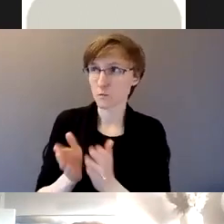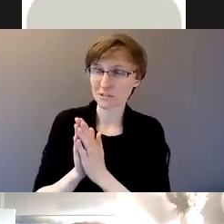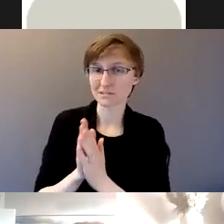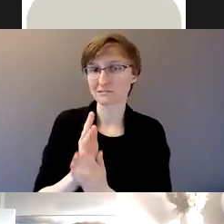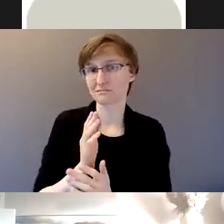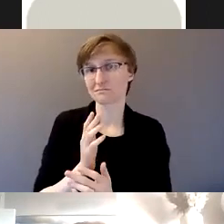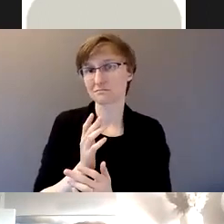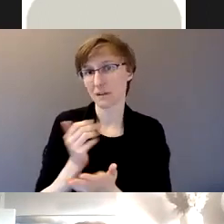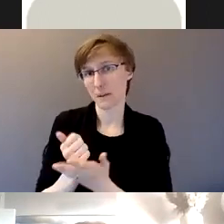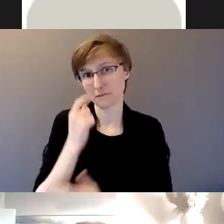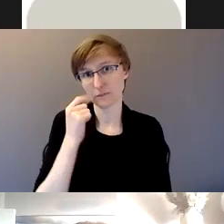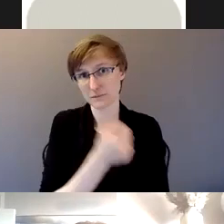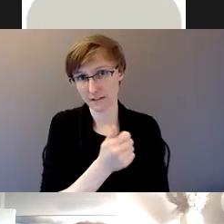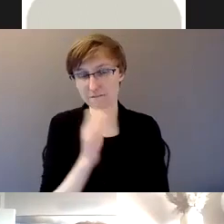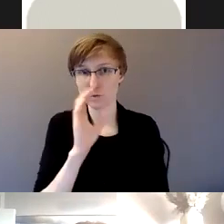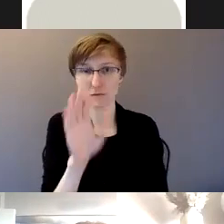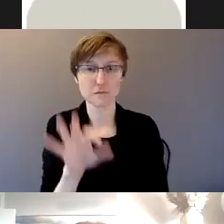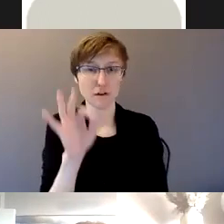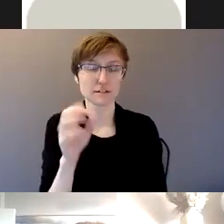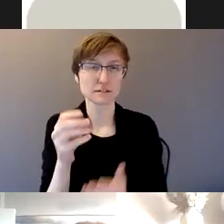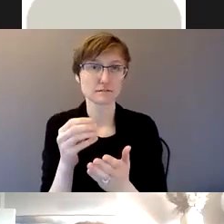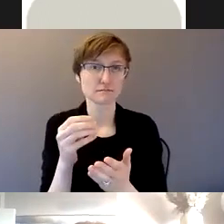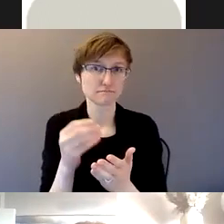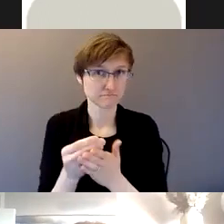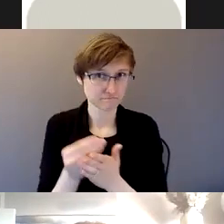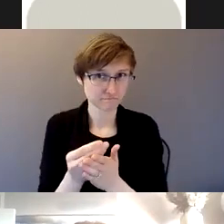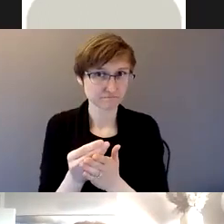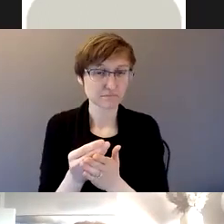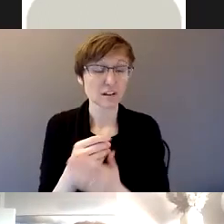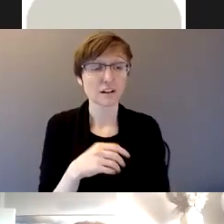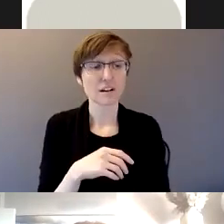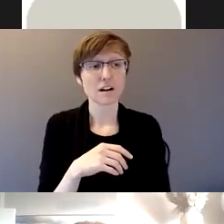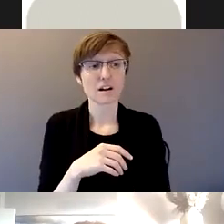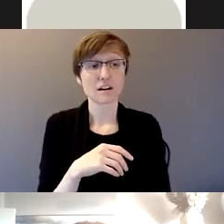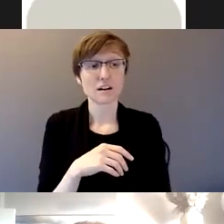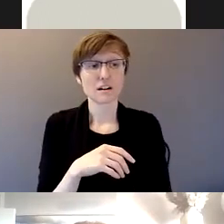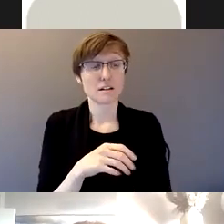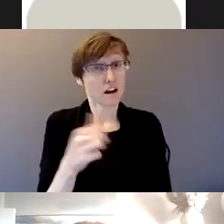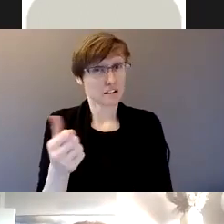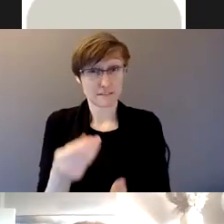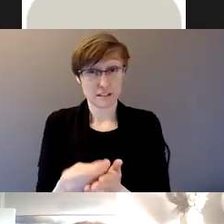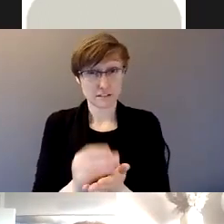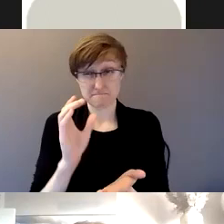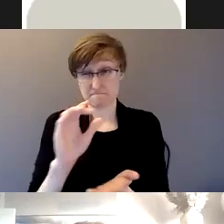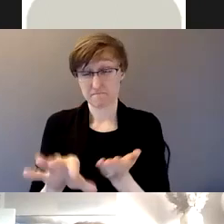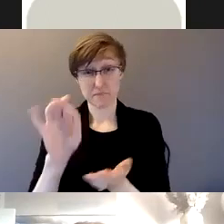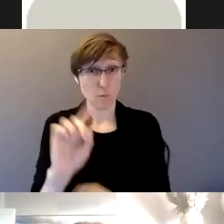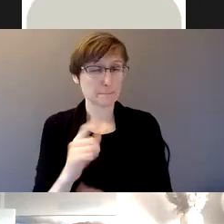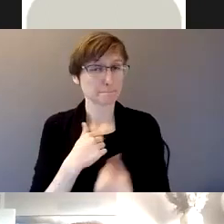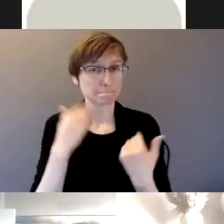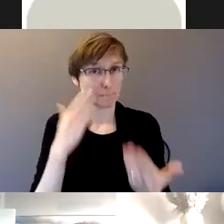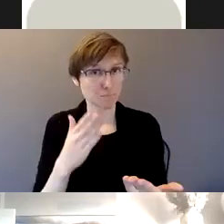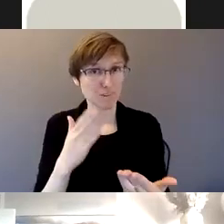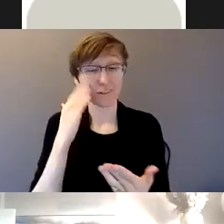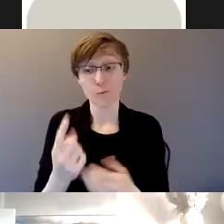In terms of finding, excuse me, the funding, I don't have the answer to that. I mean, I've seen certain organizations in one area